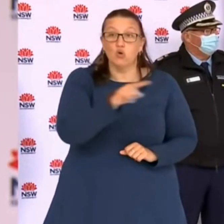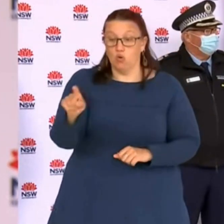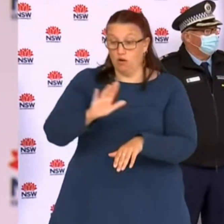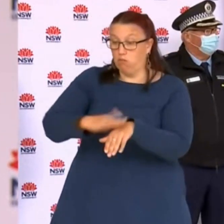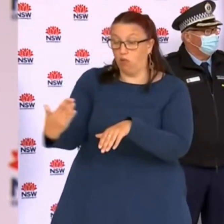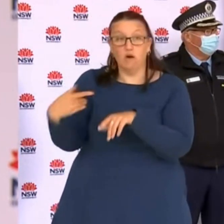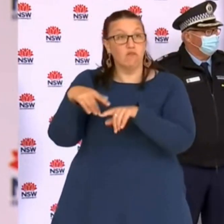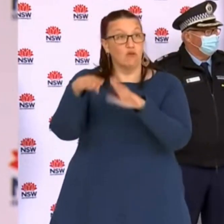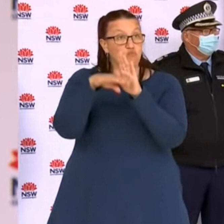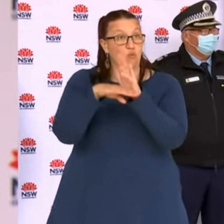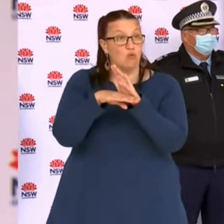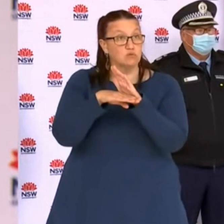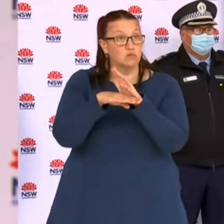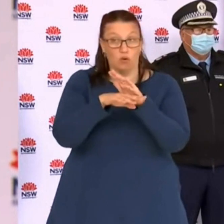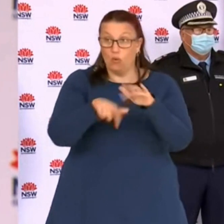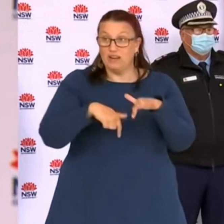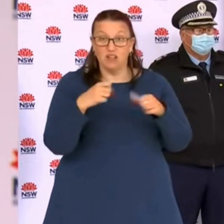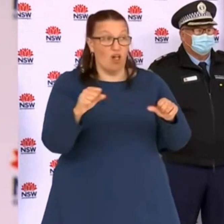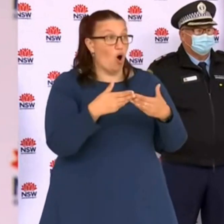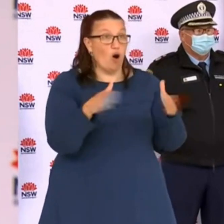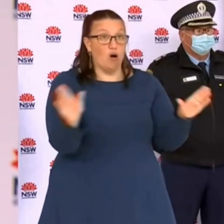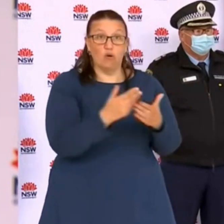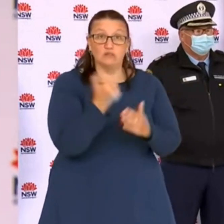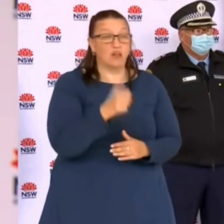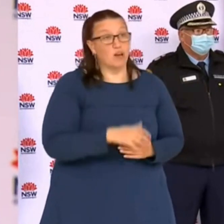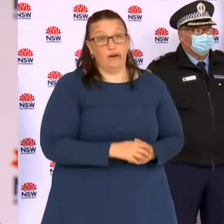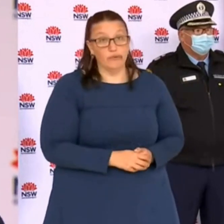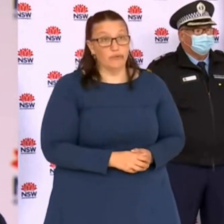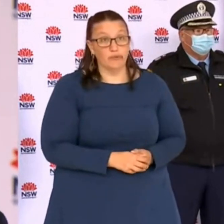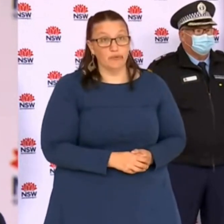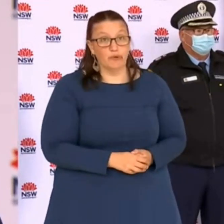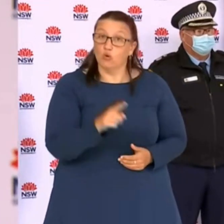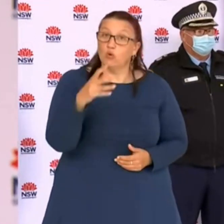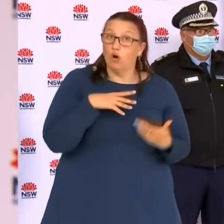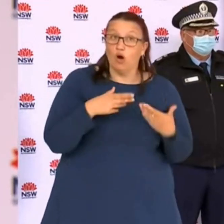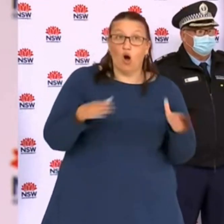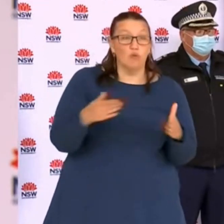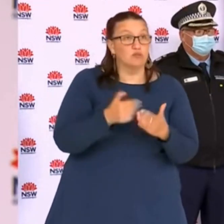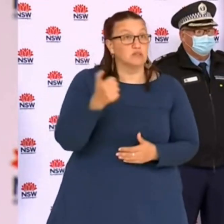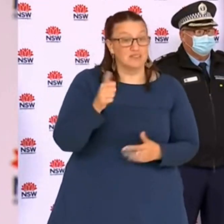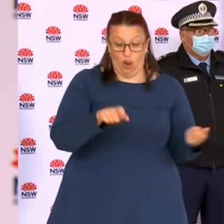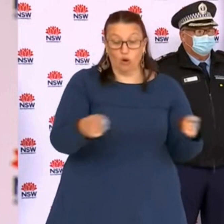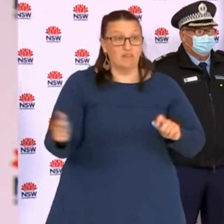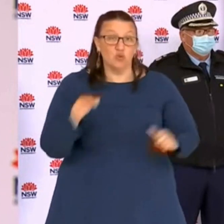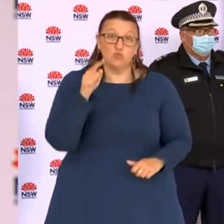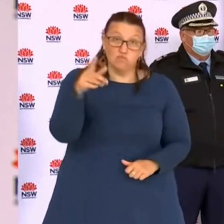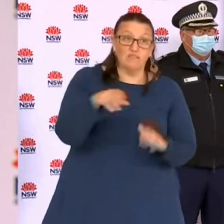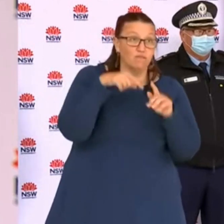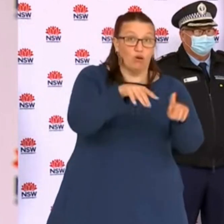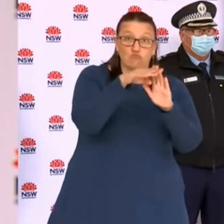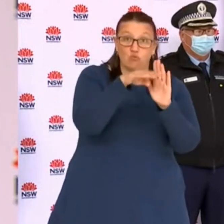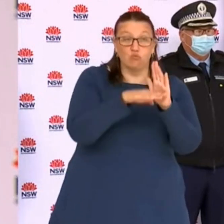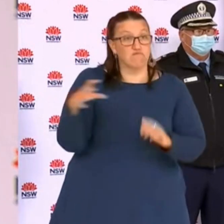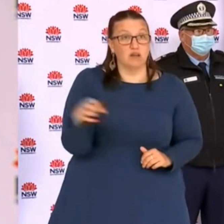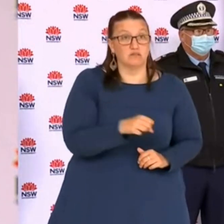we work together to make sure we stop the spread. And as Dr. Chant, myself, the Minister have said, we just need people moving around